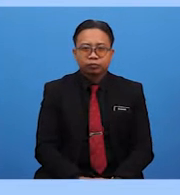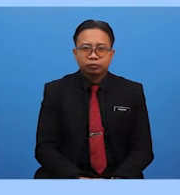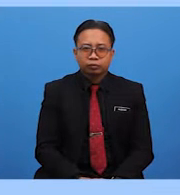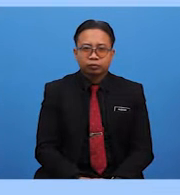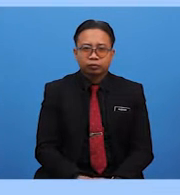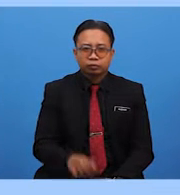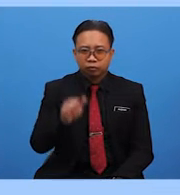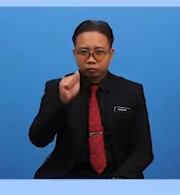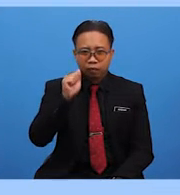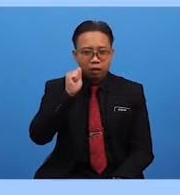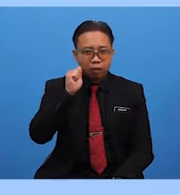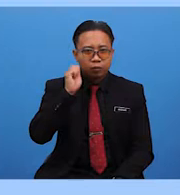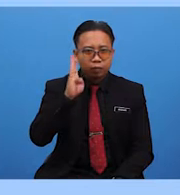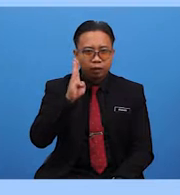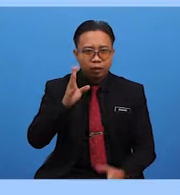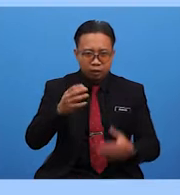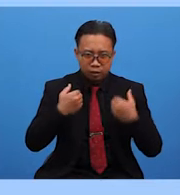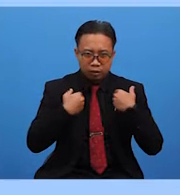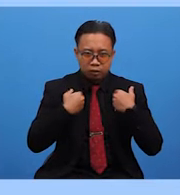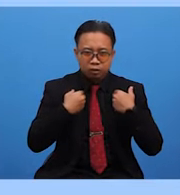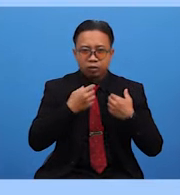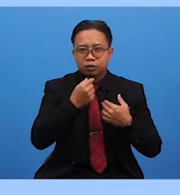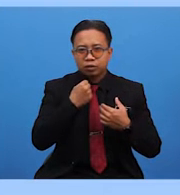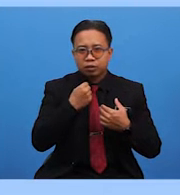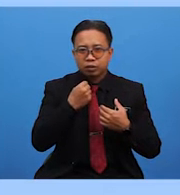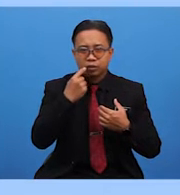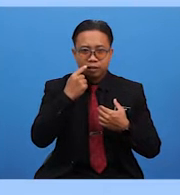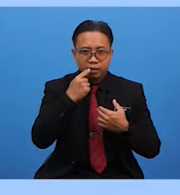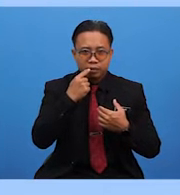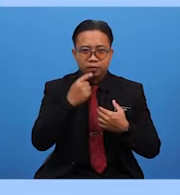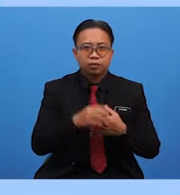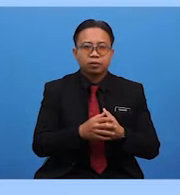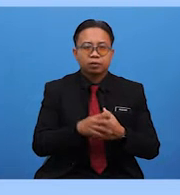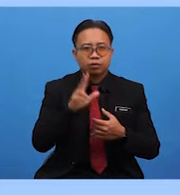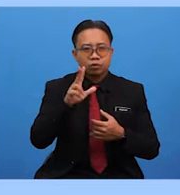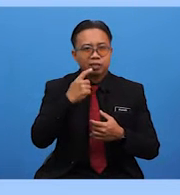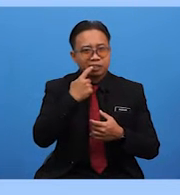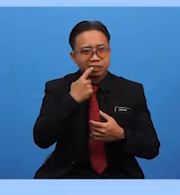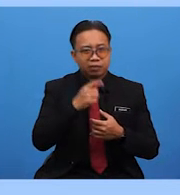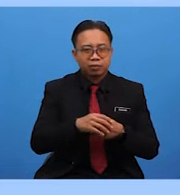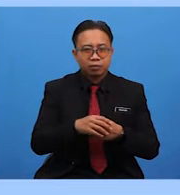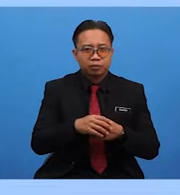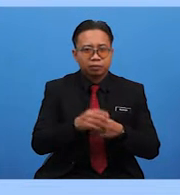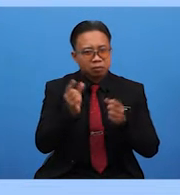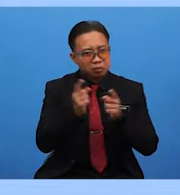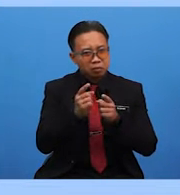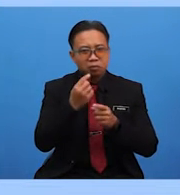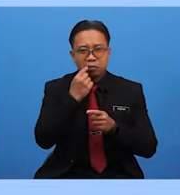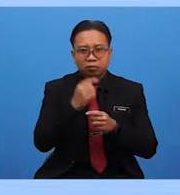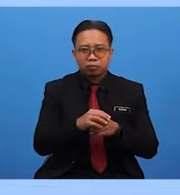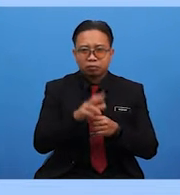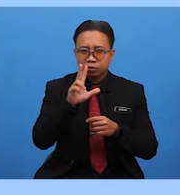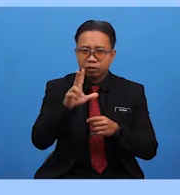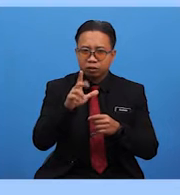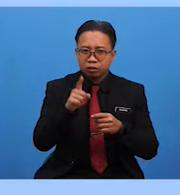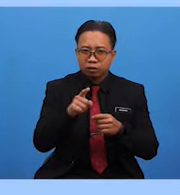Aunt Beth has thick cheeks, thin lips, three teeth, and thin mouth. Two, three thin panthers are in the